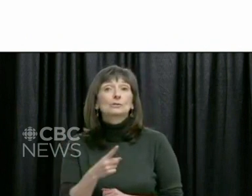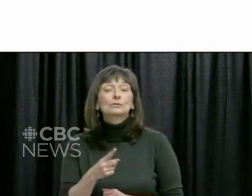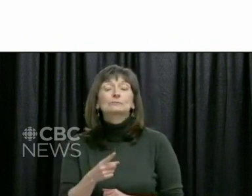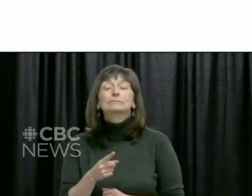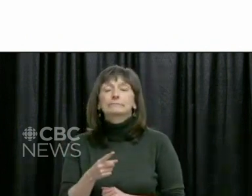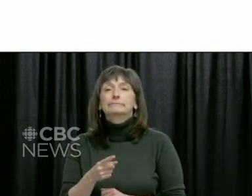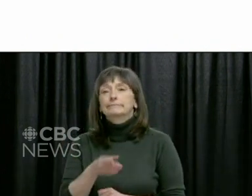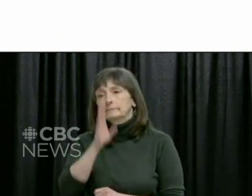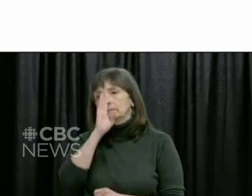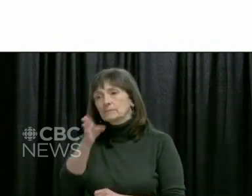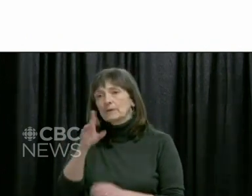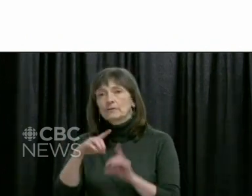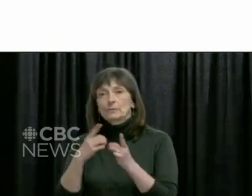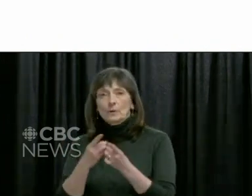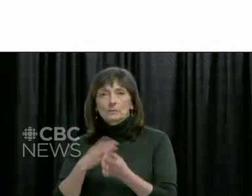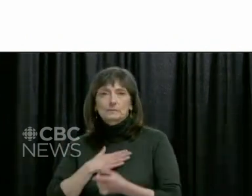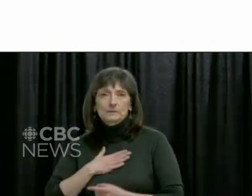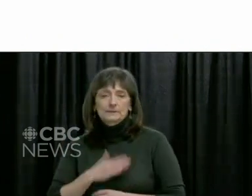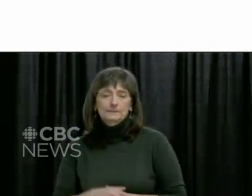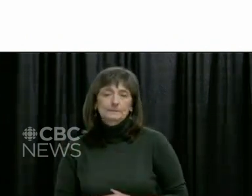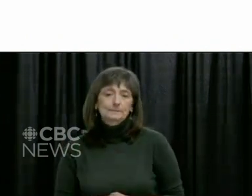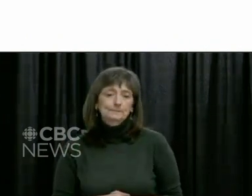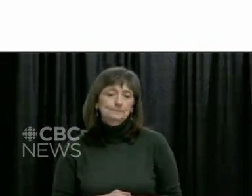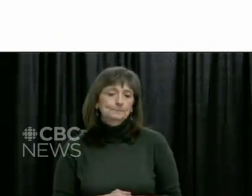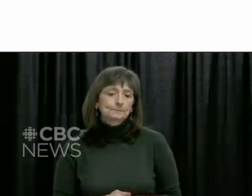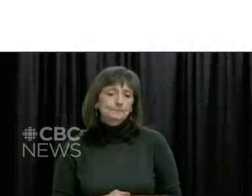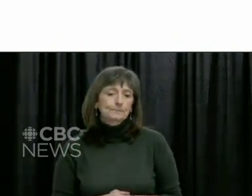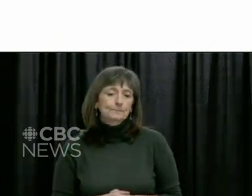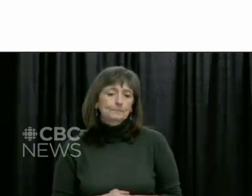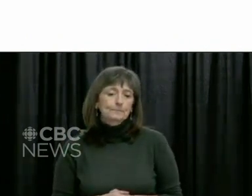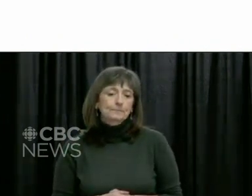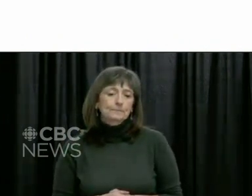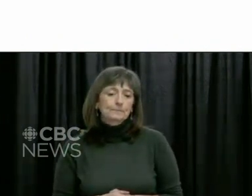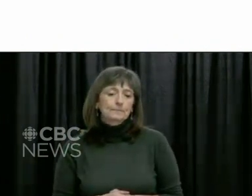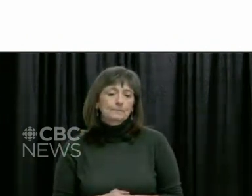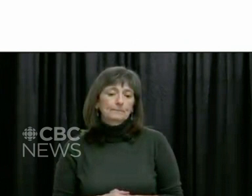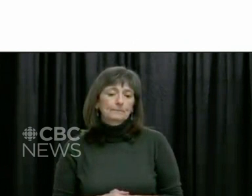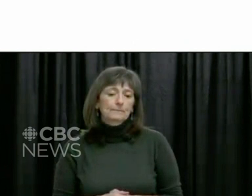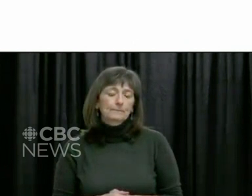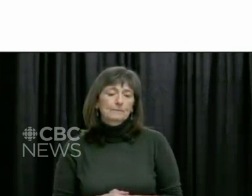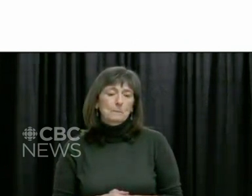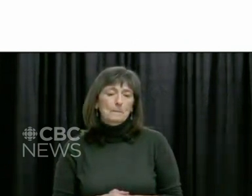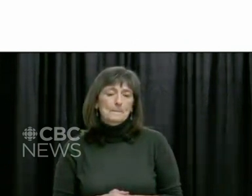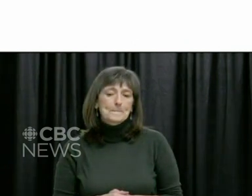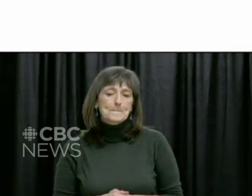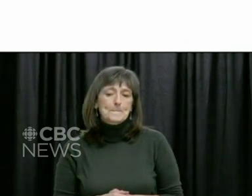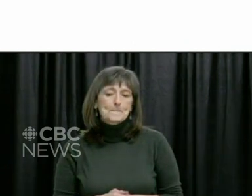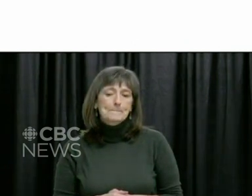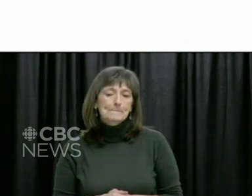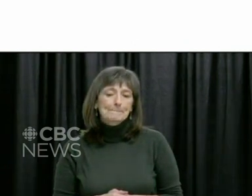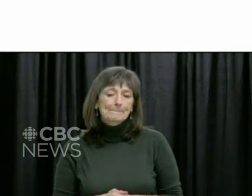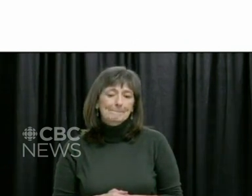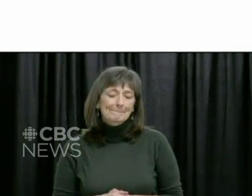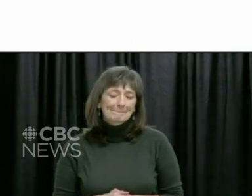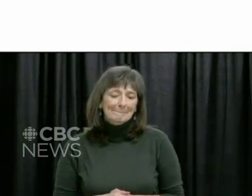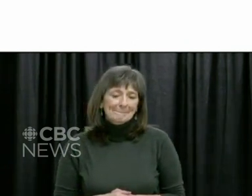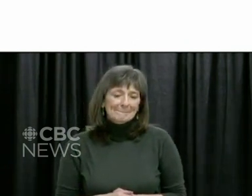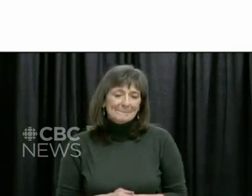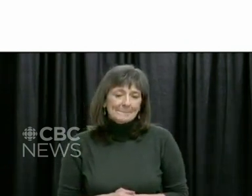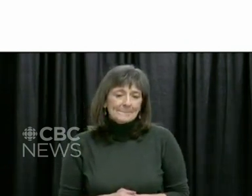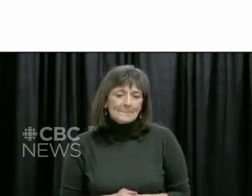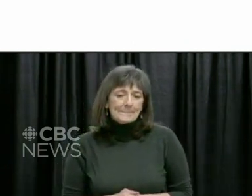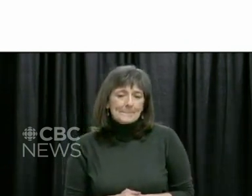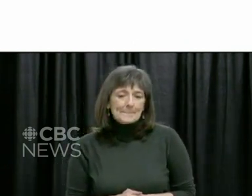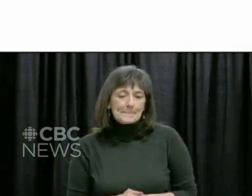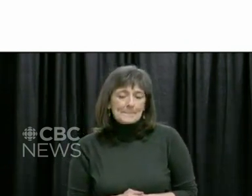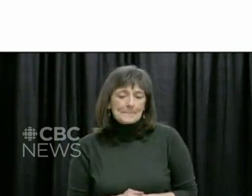to the appropriate department or agency for response. Reporters will ask questions in the order they registered for today's call. Please do not